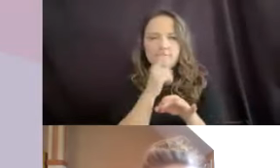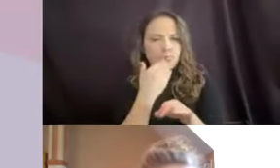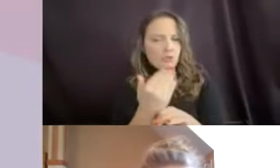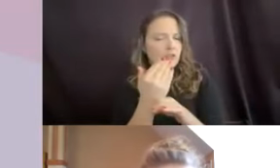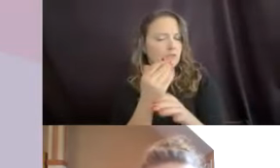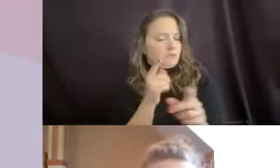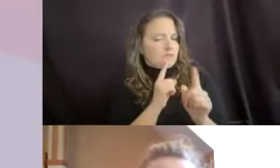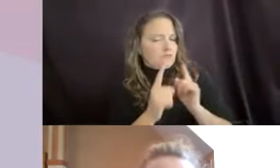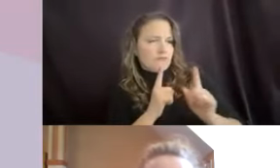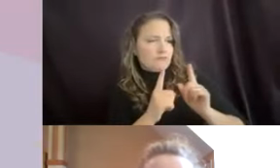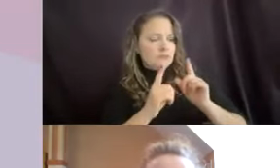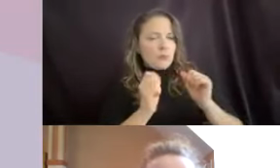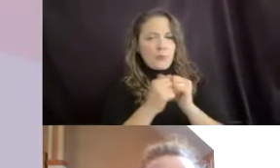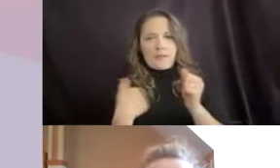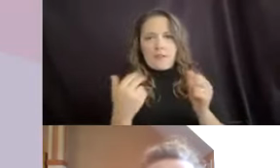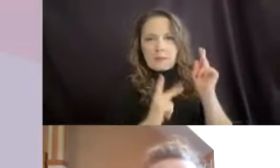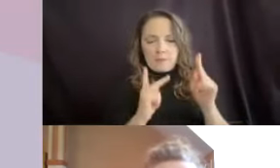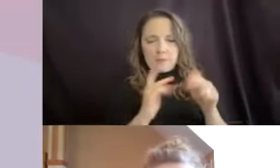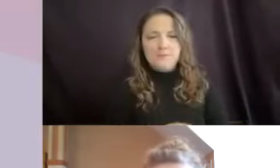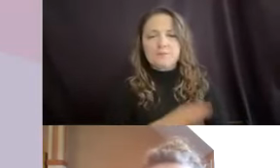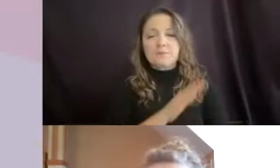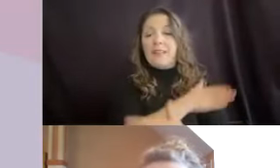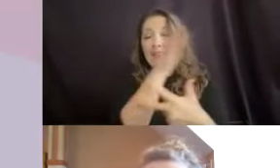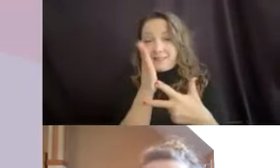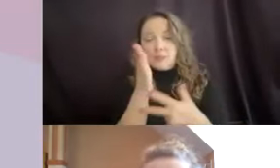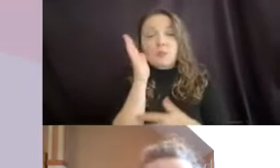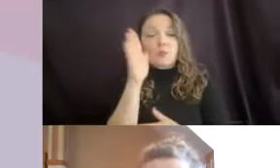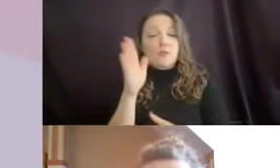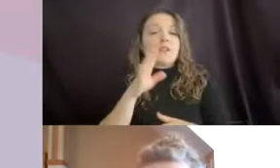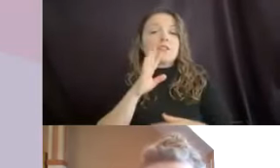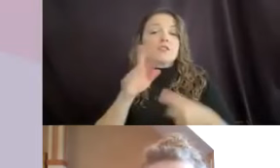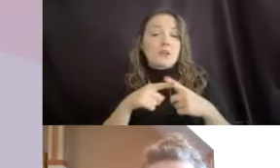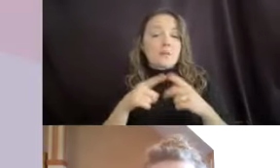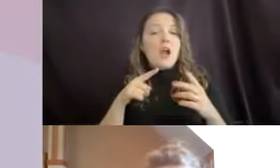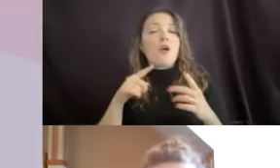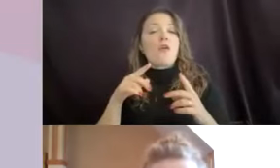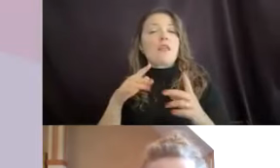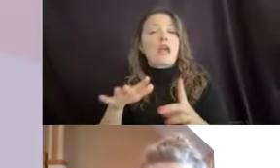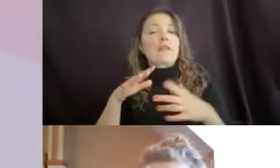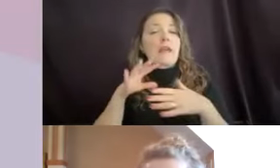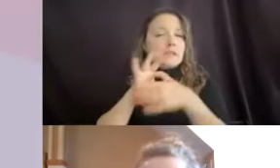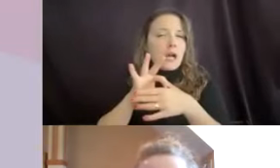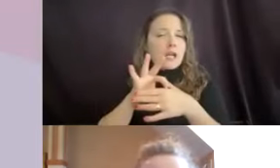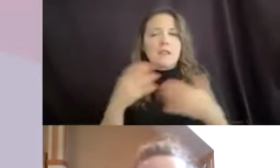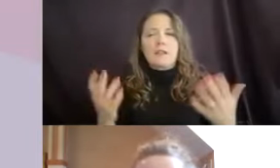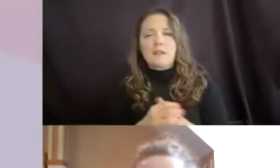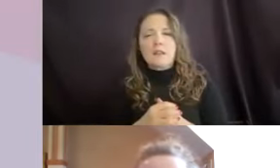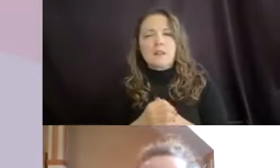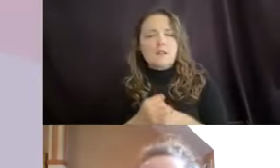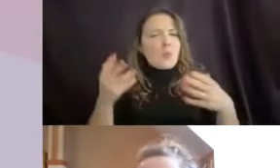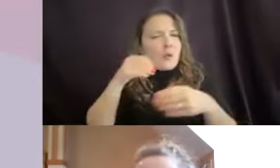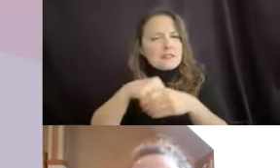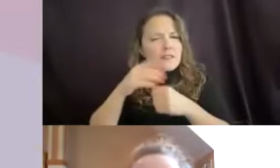young people in our lives. Then we'll talk about content, like what goes into those conversations, right? What do